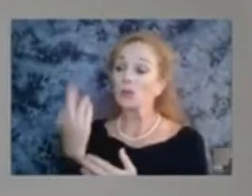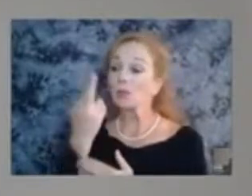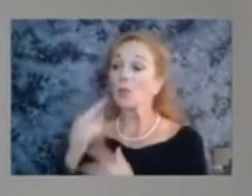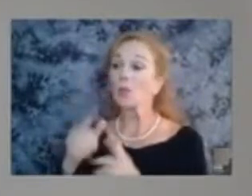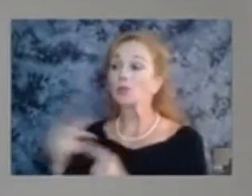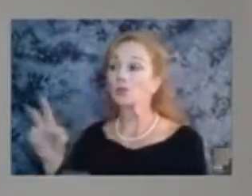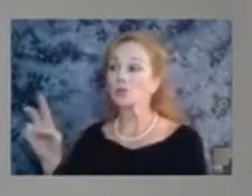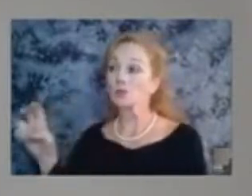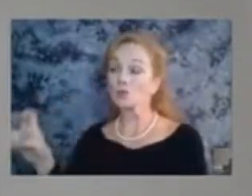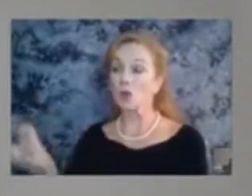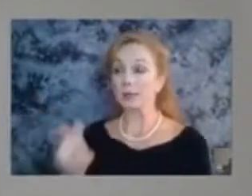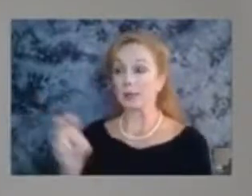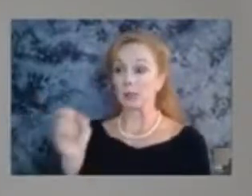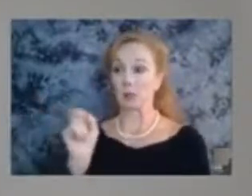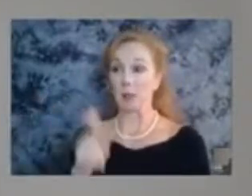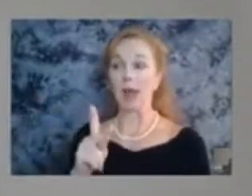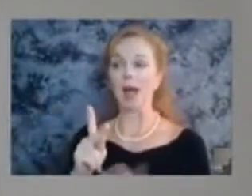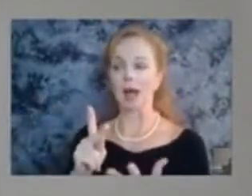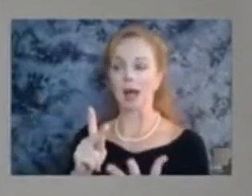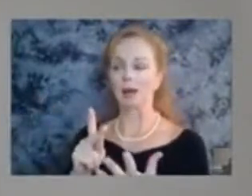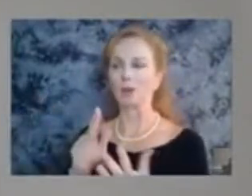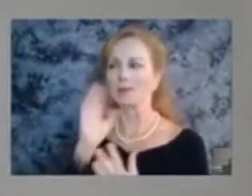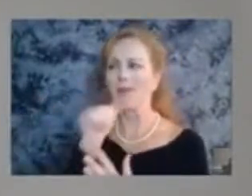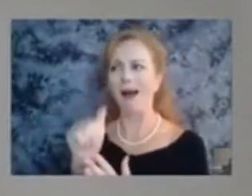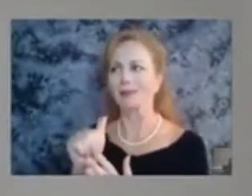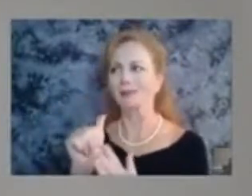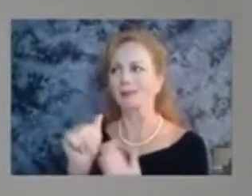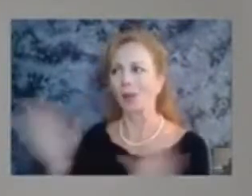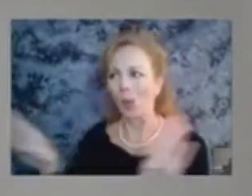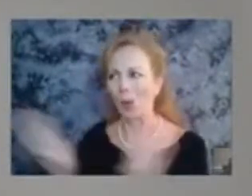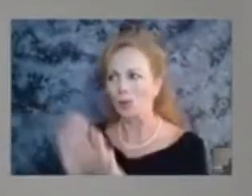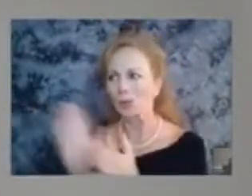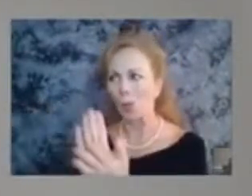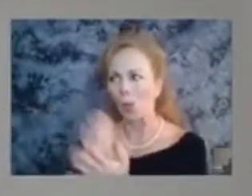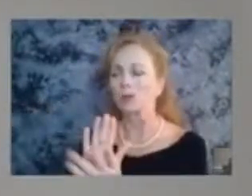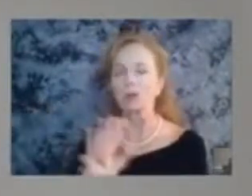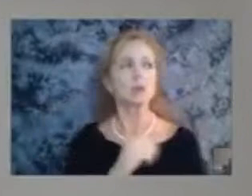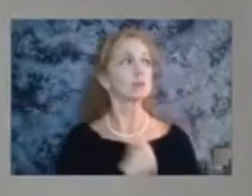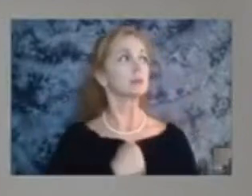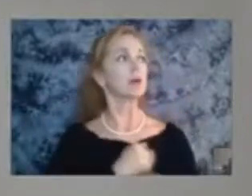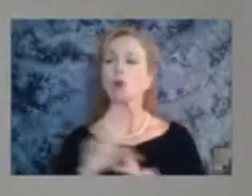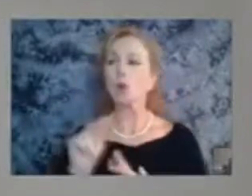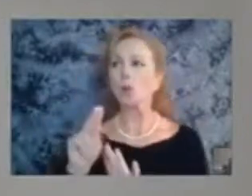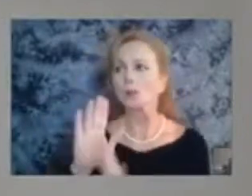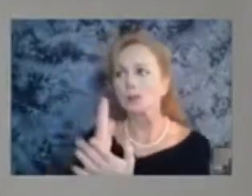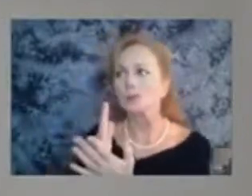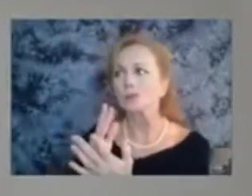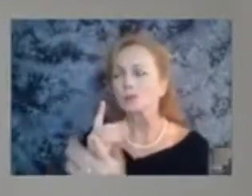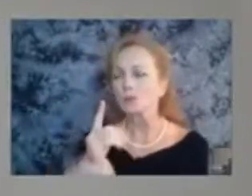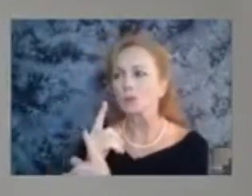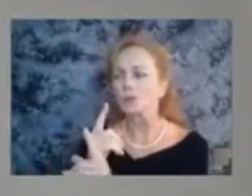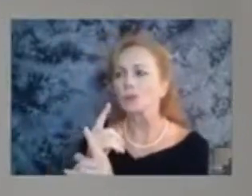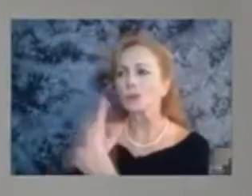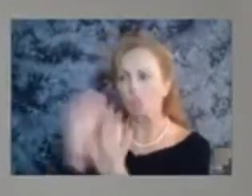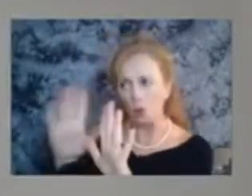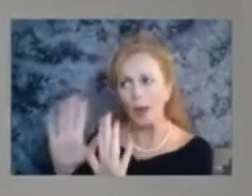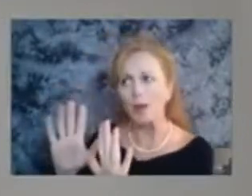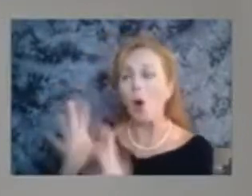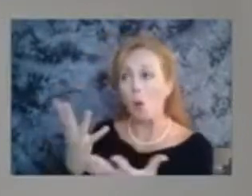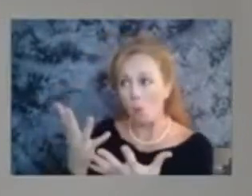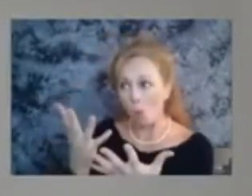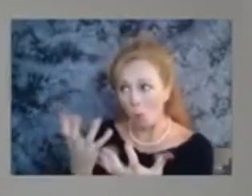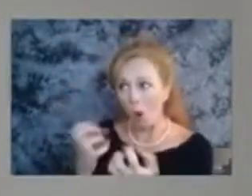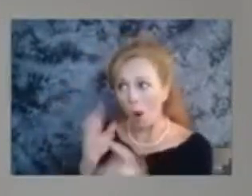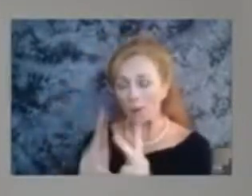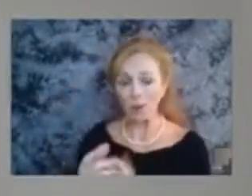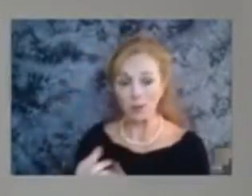The school would not close a school. I'm sorry. Yeah. Right, no, that's good. But no, that's great, Gabe, that we bring that out. We want people to understand that we